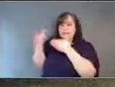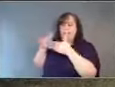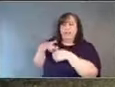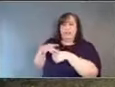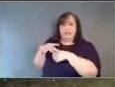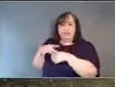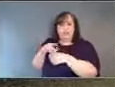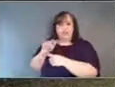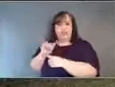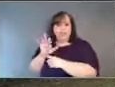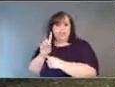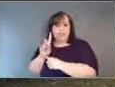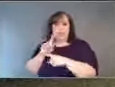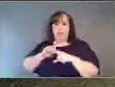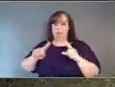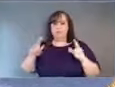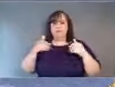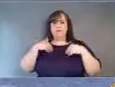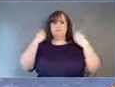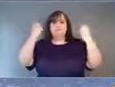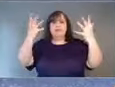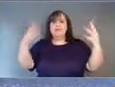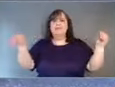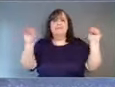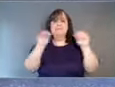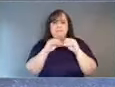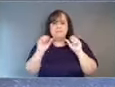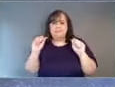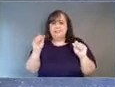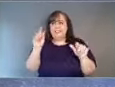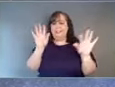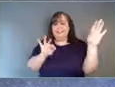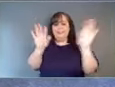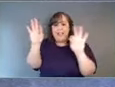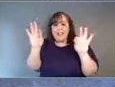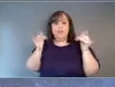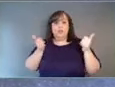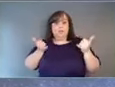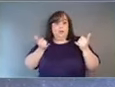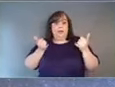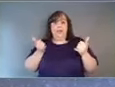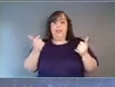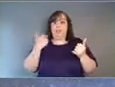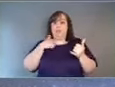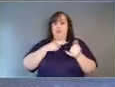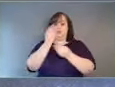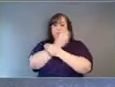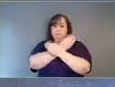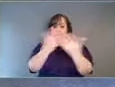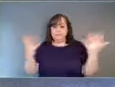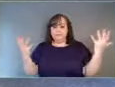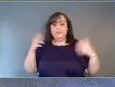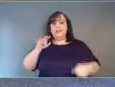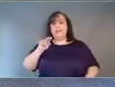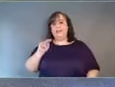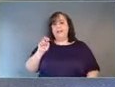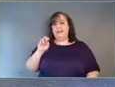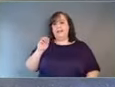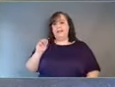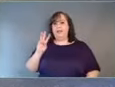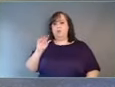So today we announced the extension of NASA's NEOWISE. It's a